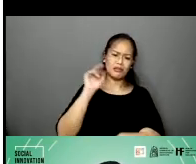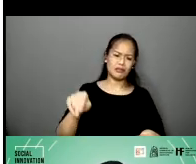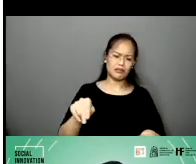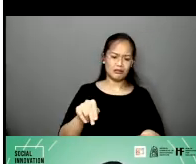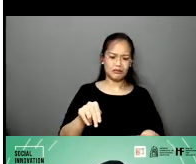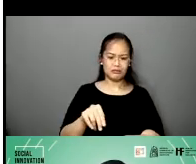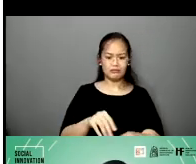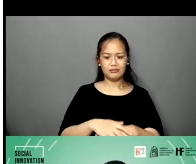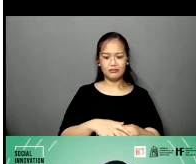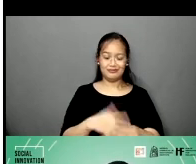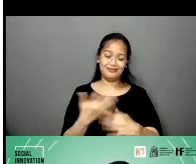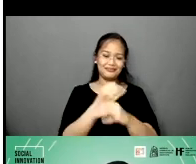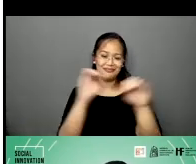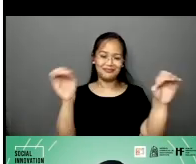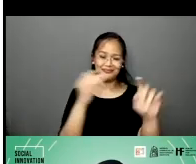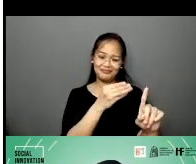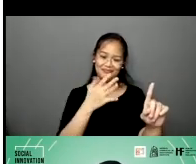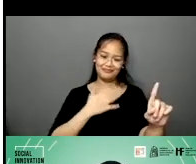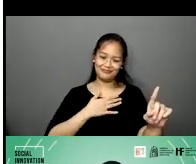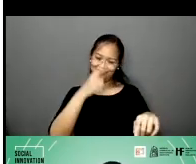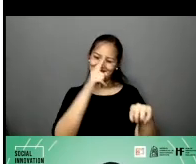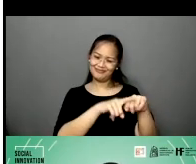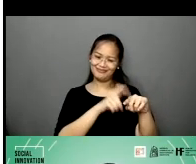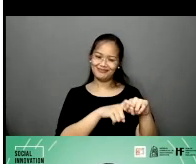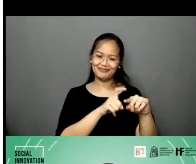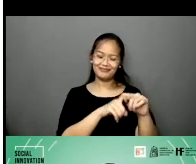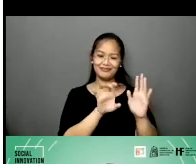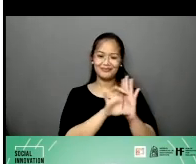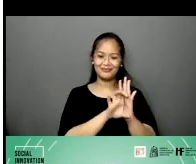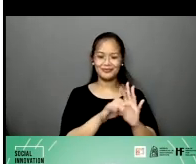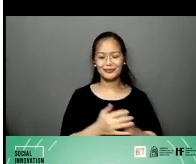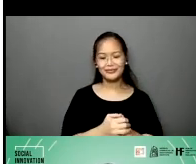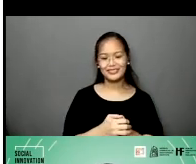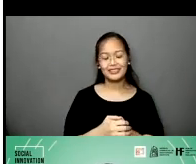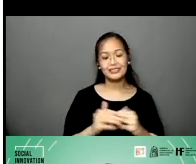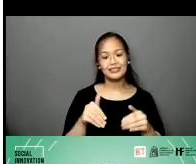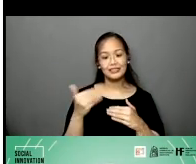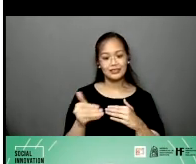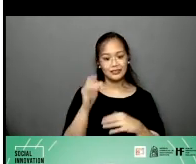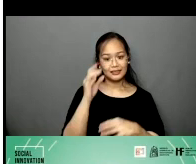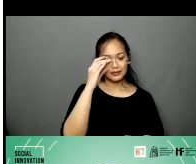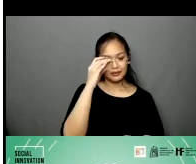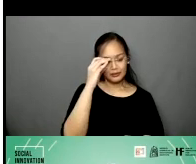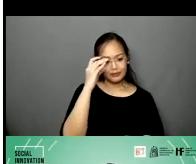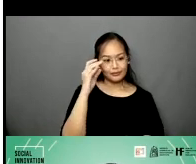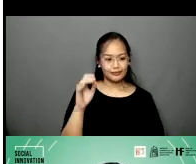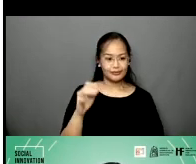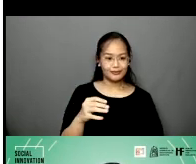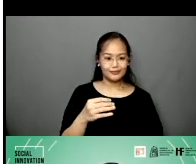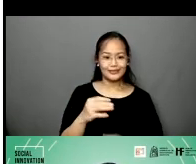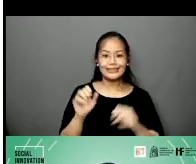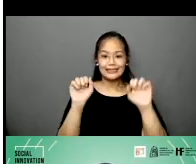I sound very biased because this is probably one of my favorite examples here. Next example, for example, is the edible